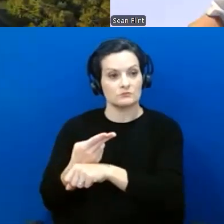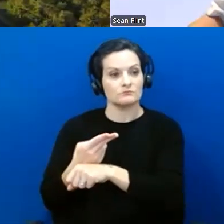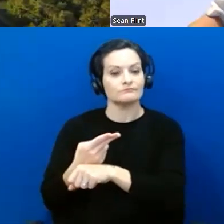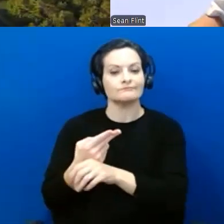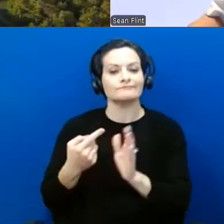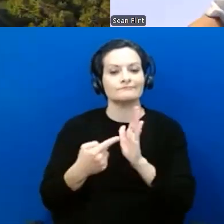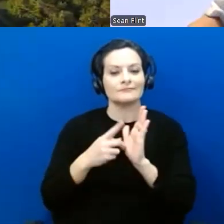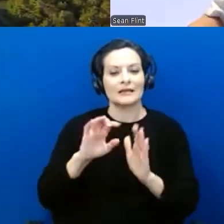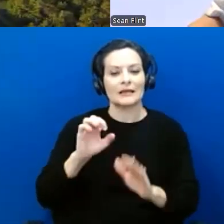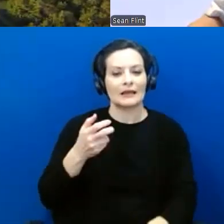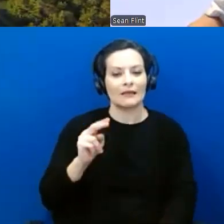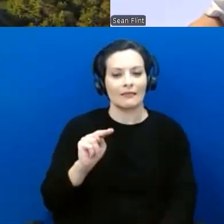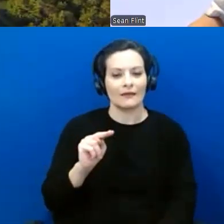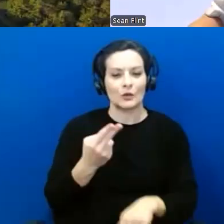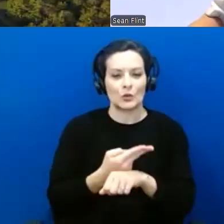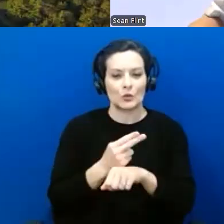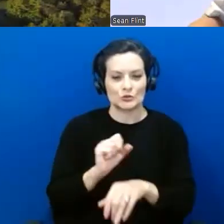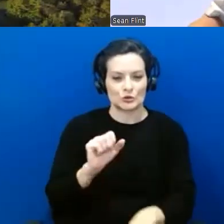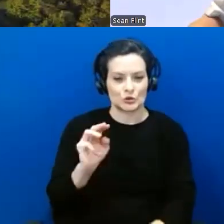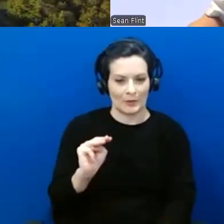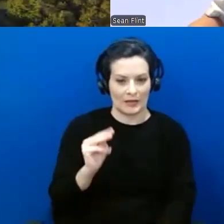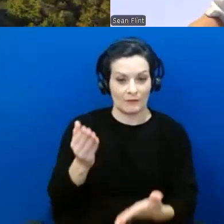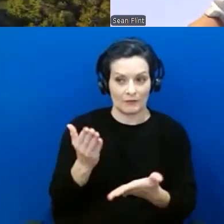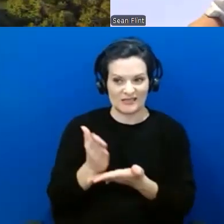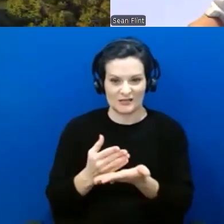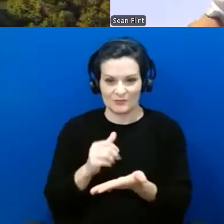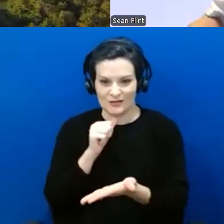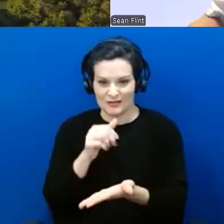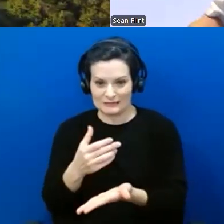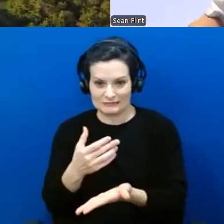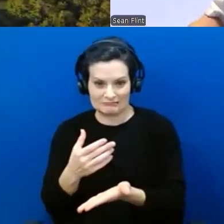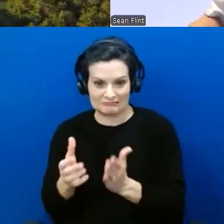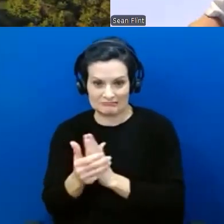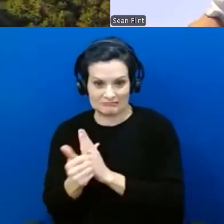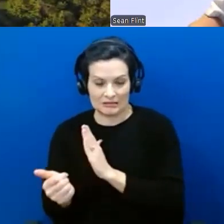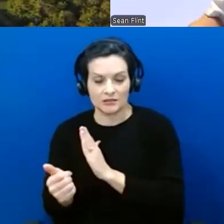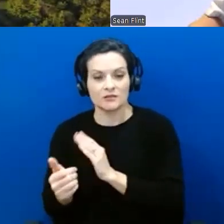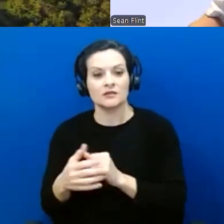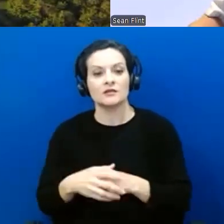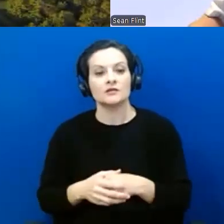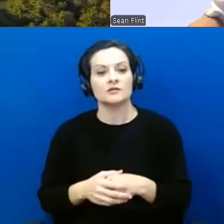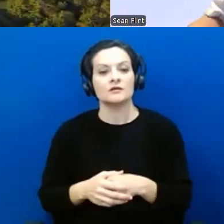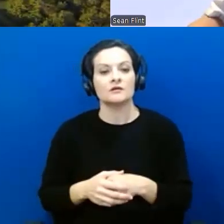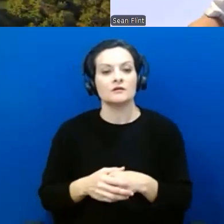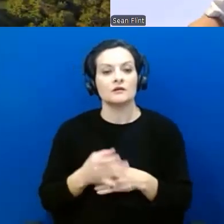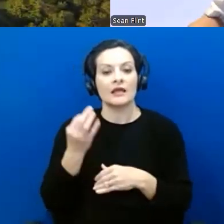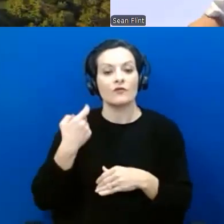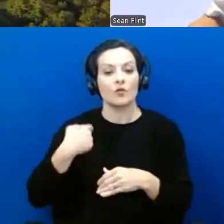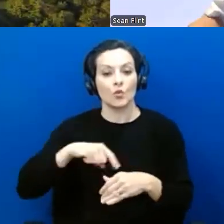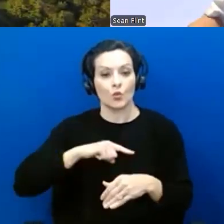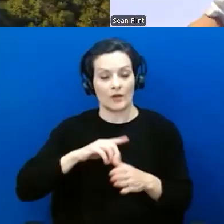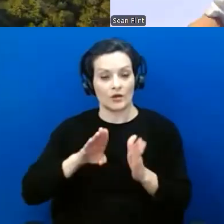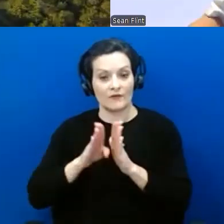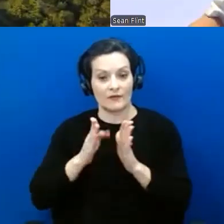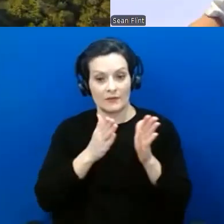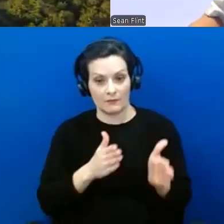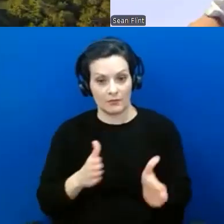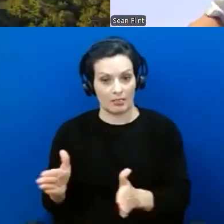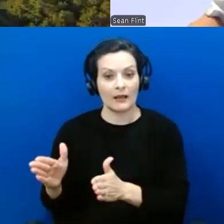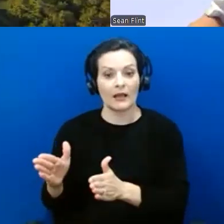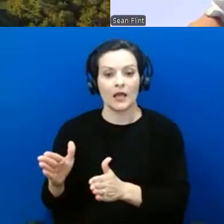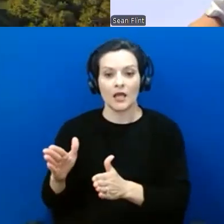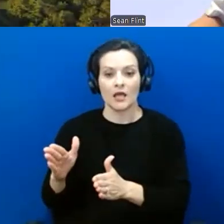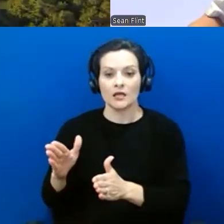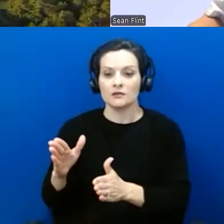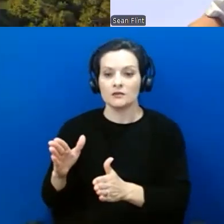media. We're not all well versed in that. And so it's taking that time when we are building a plan to just bounce ideas off of other people in